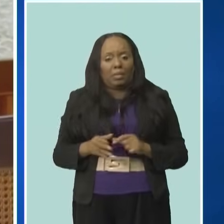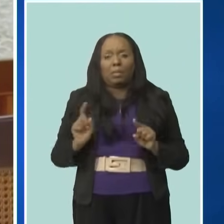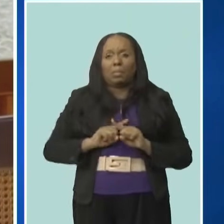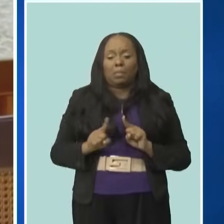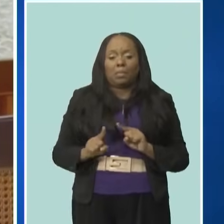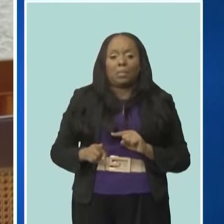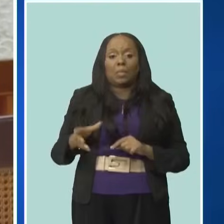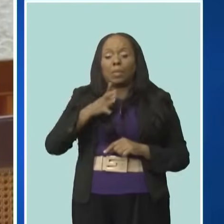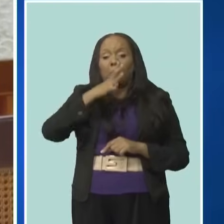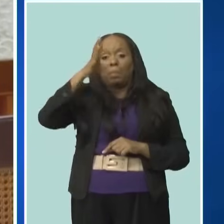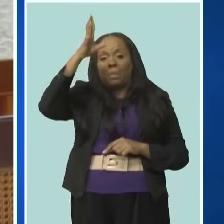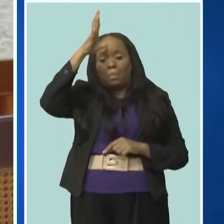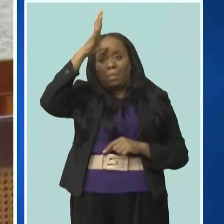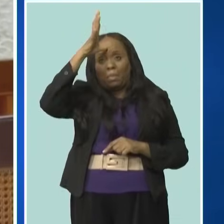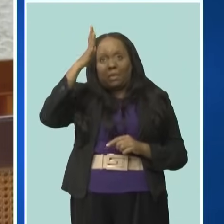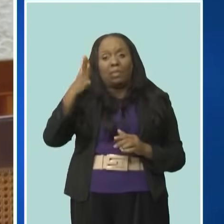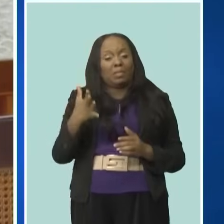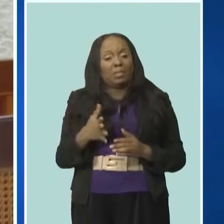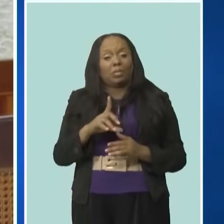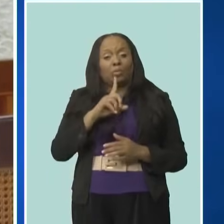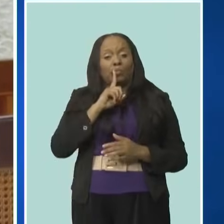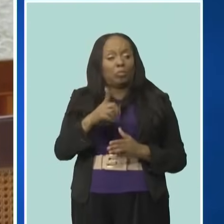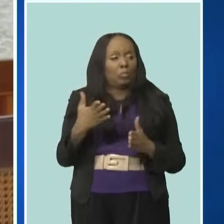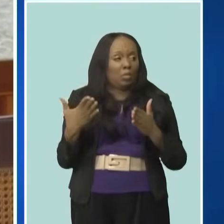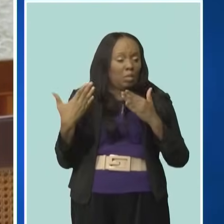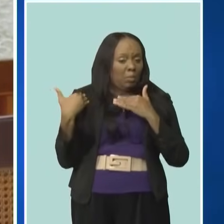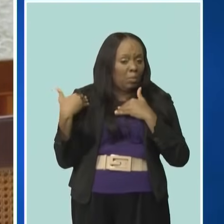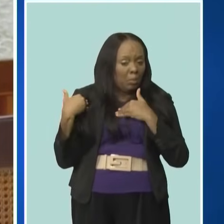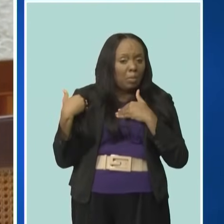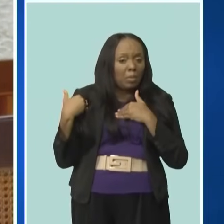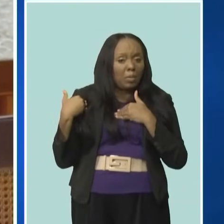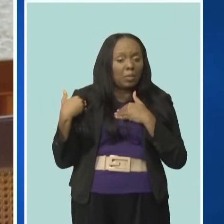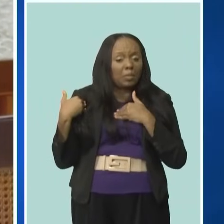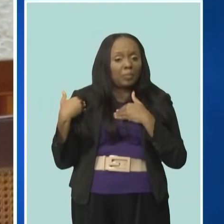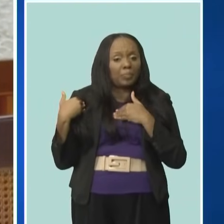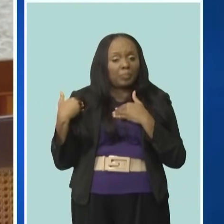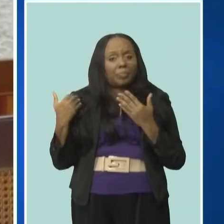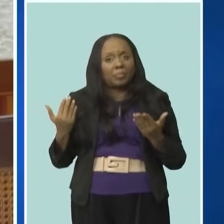is their primary responsibility